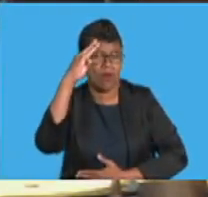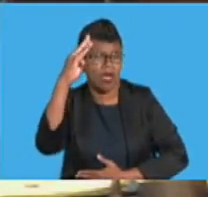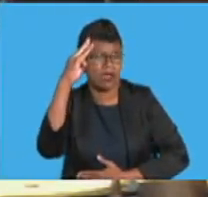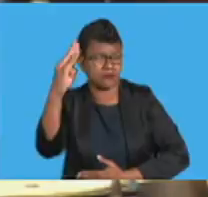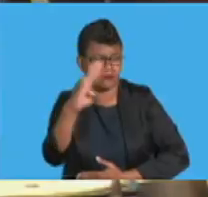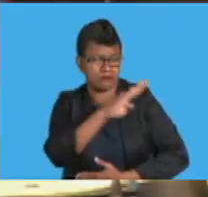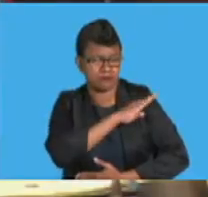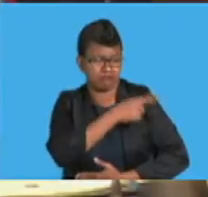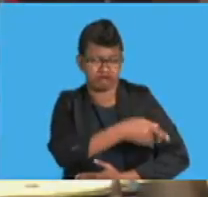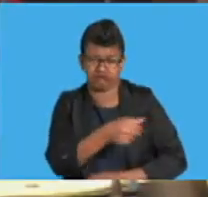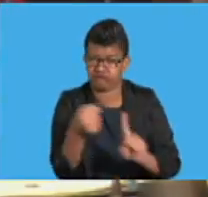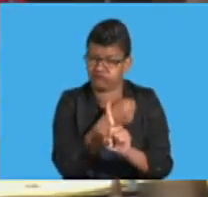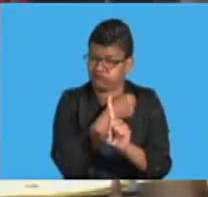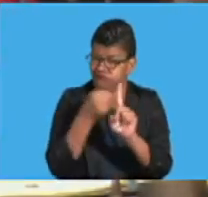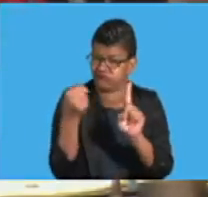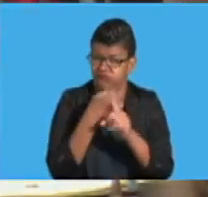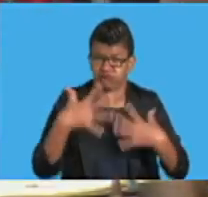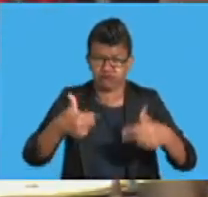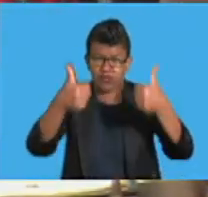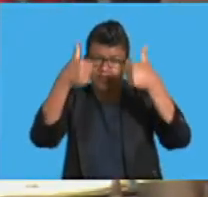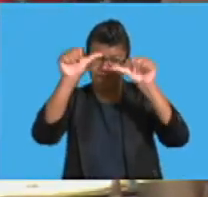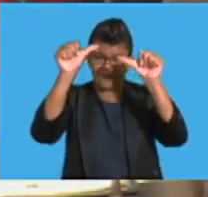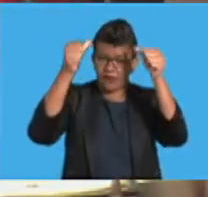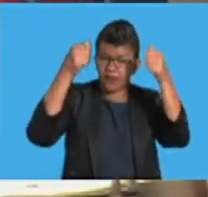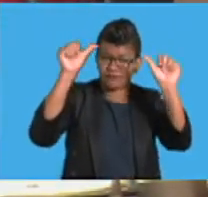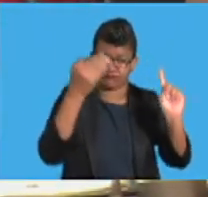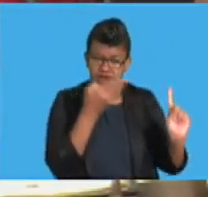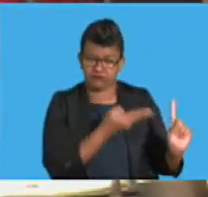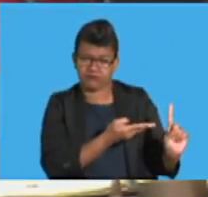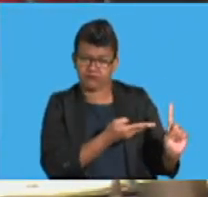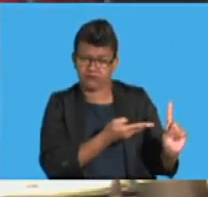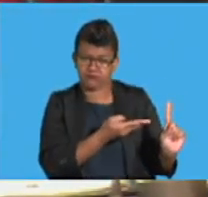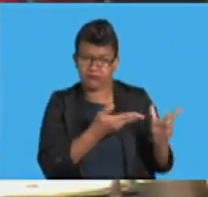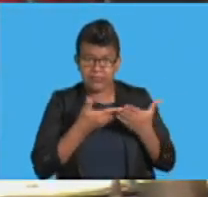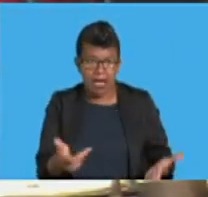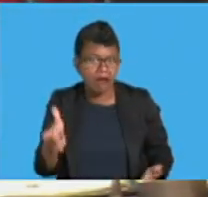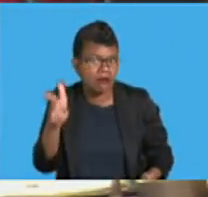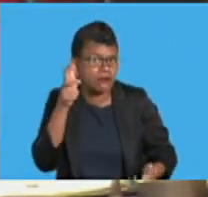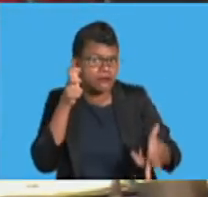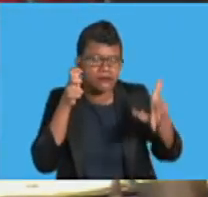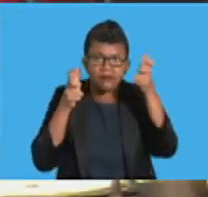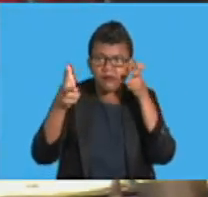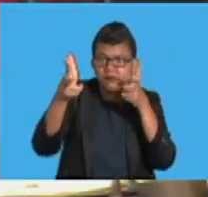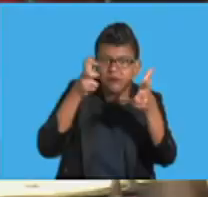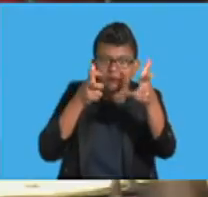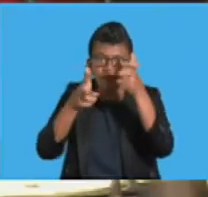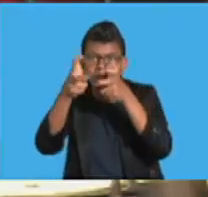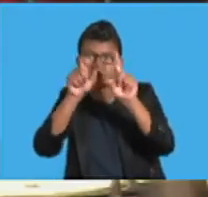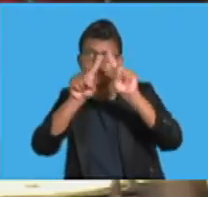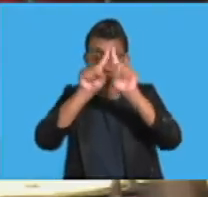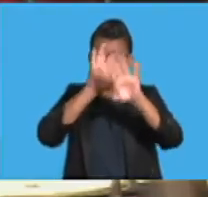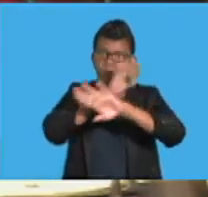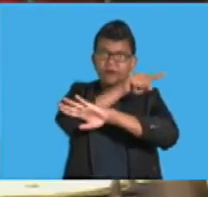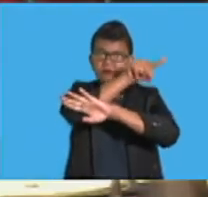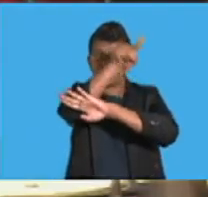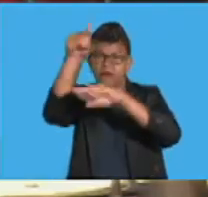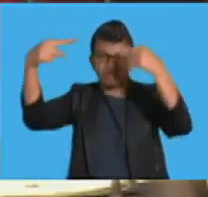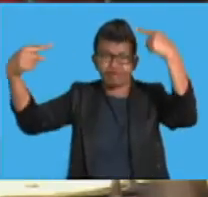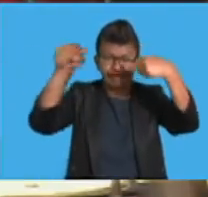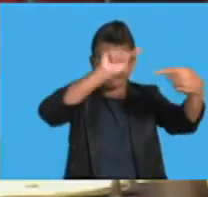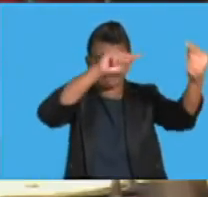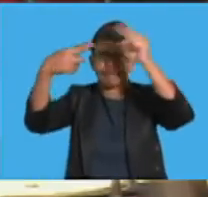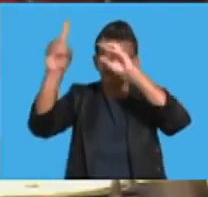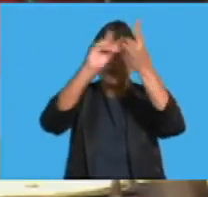deliver. Madam Speaker, we hear stories on a daily basis of countries where the ethos of some political parties and even some ruling governments